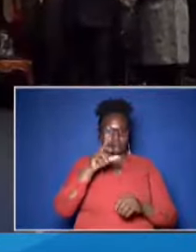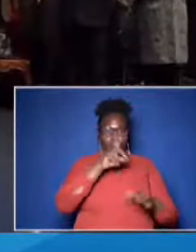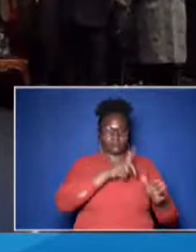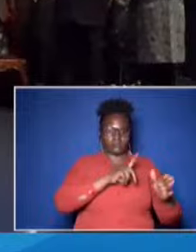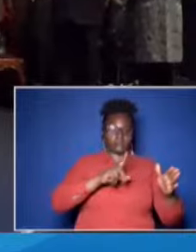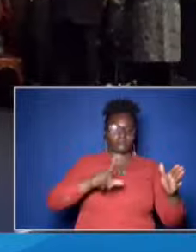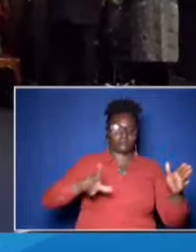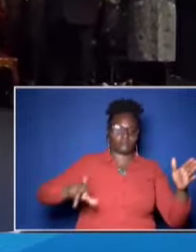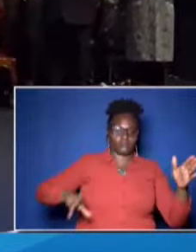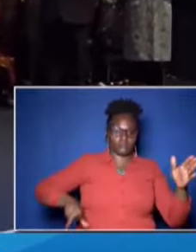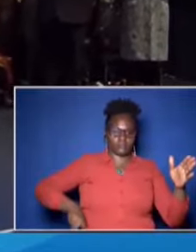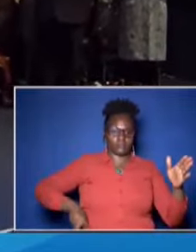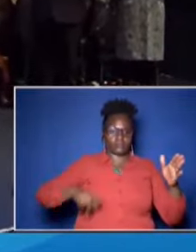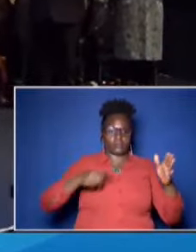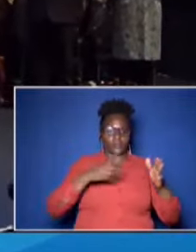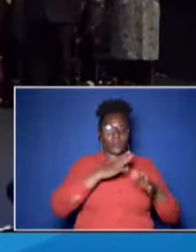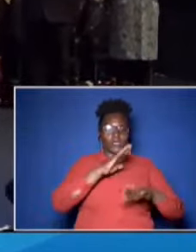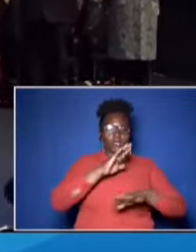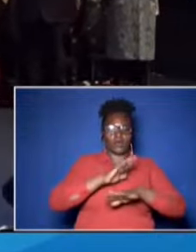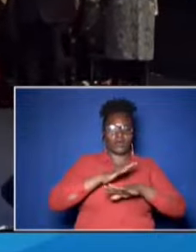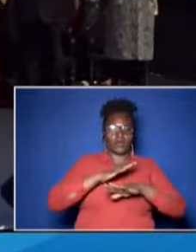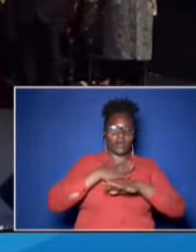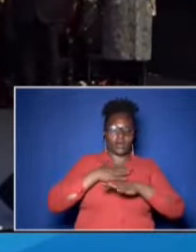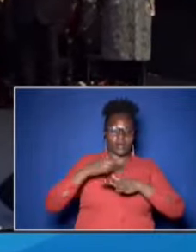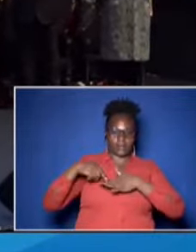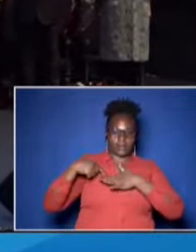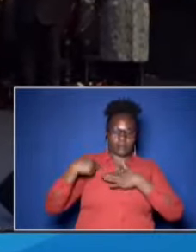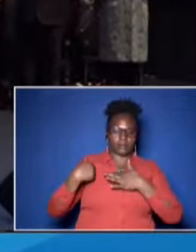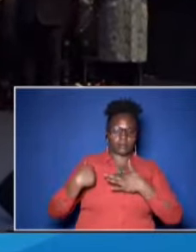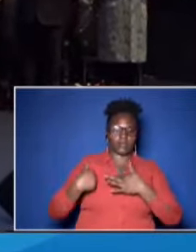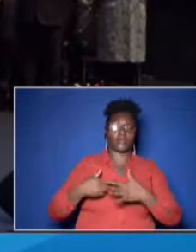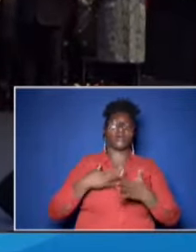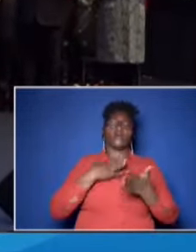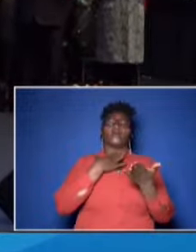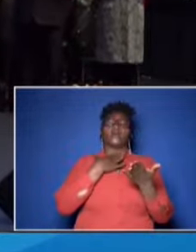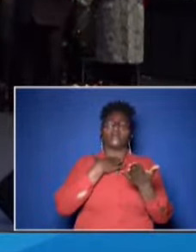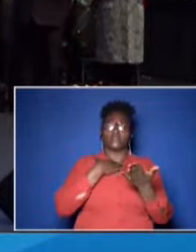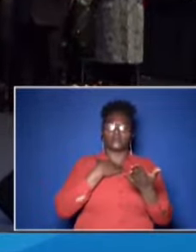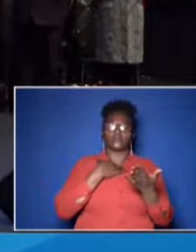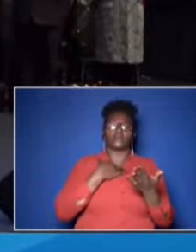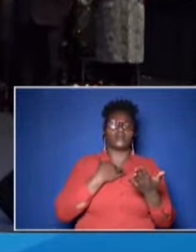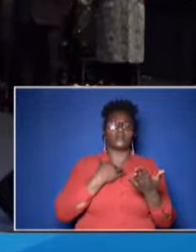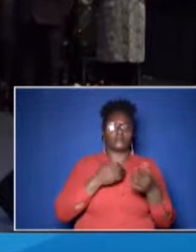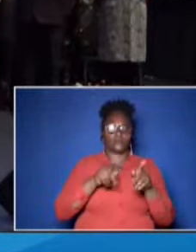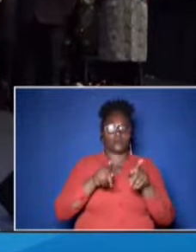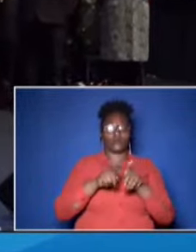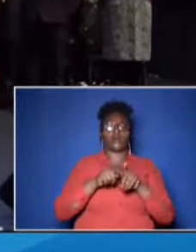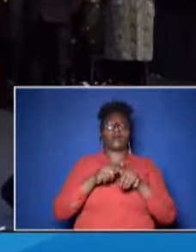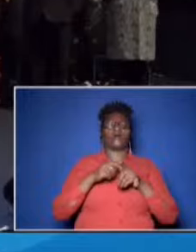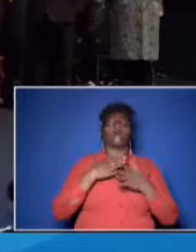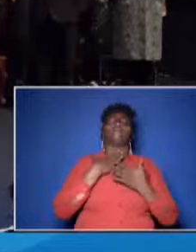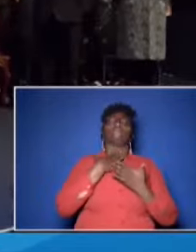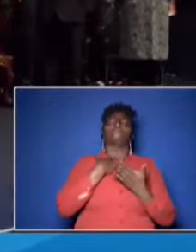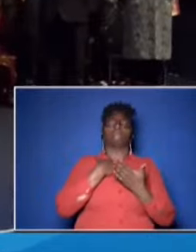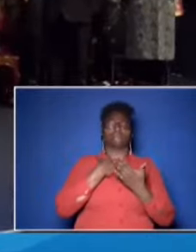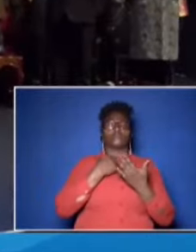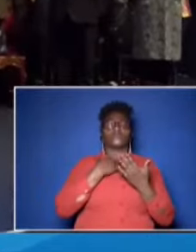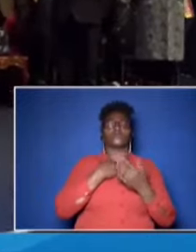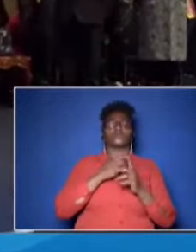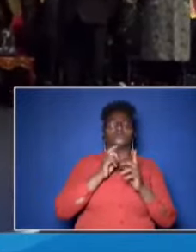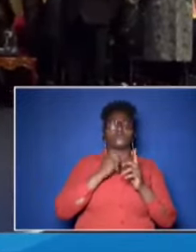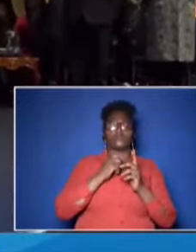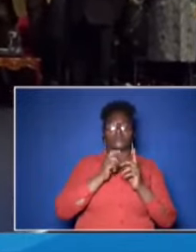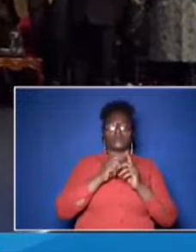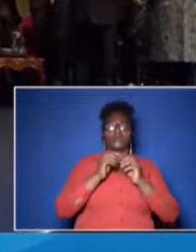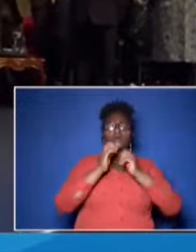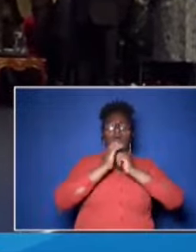alone are my heart desire and I